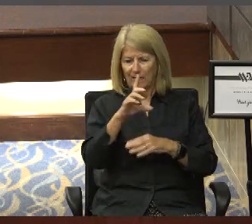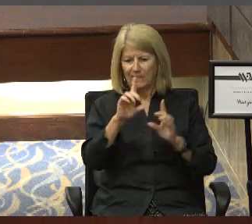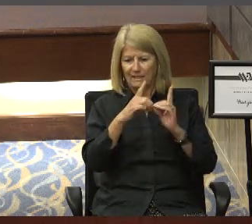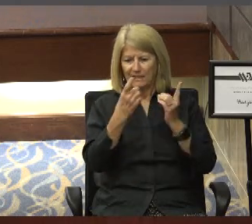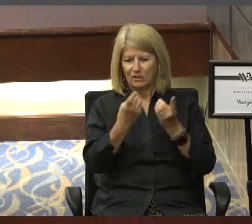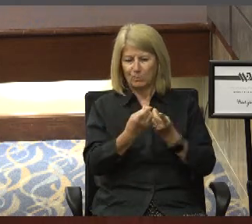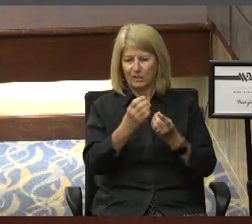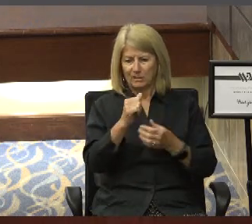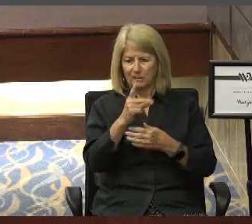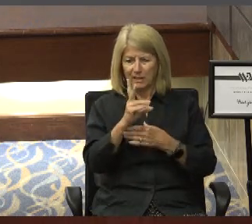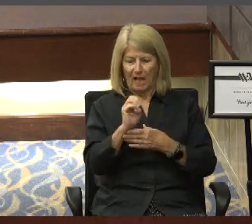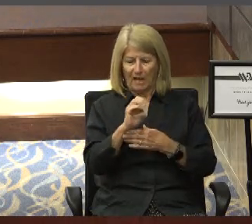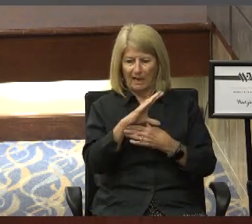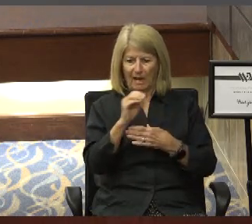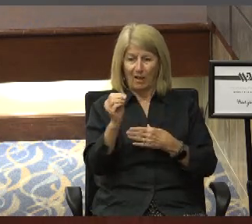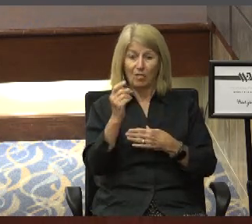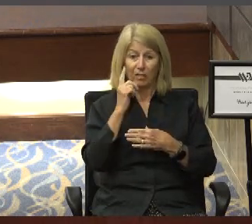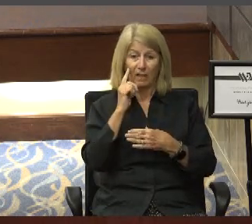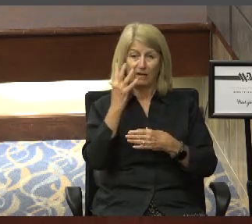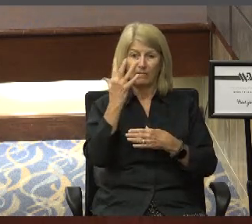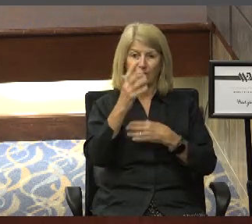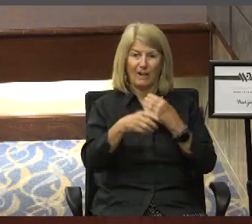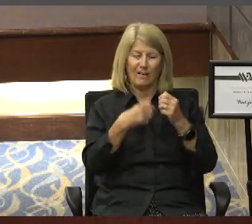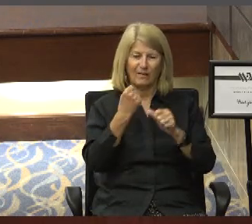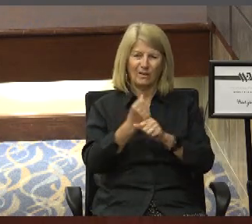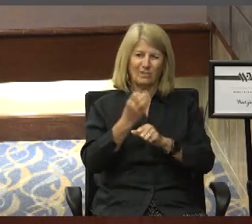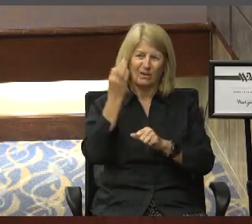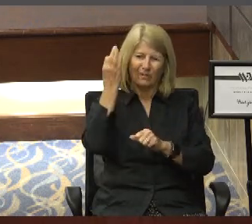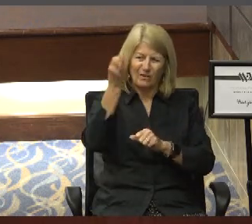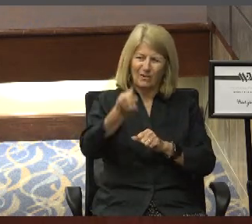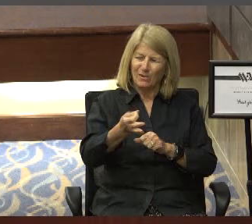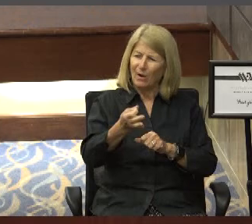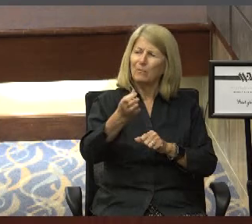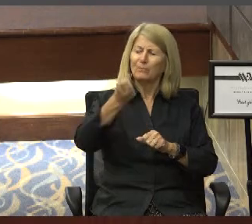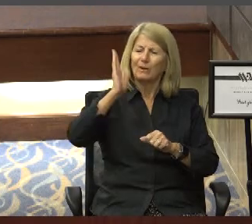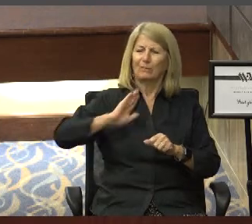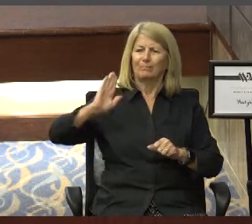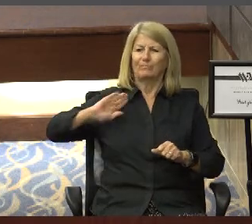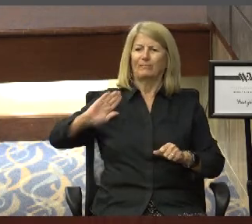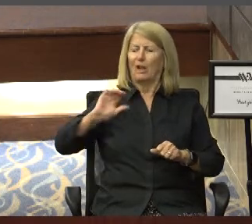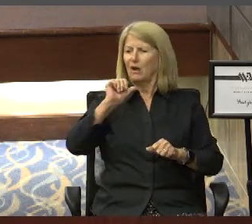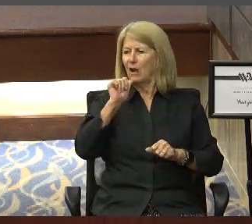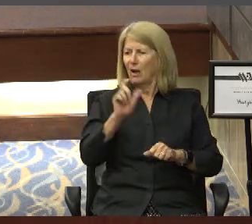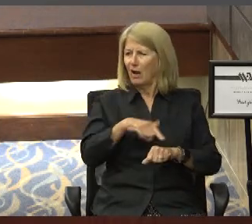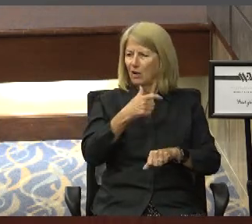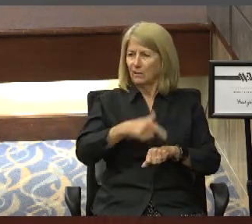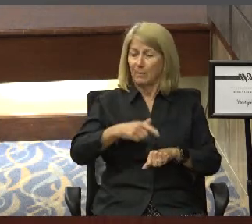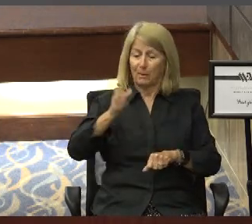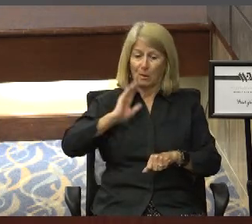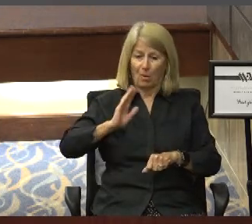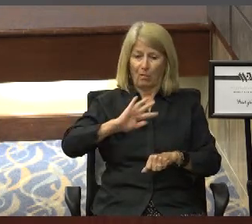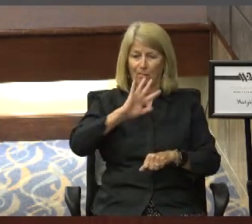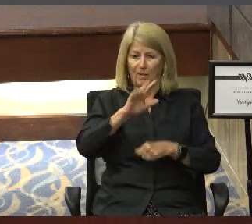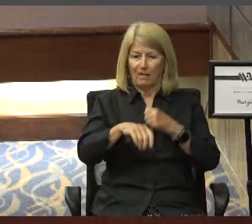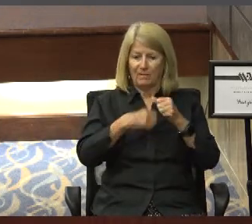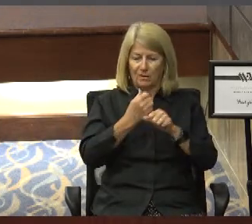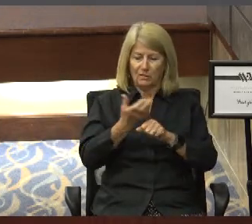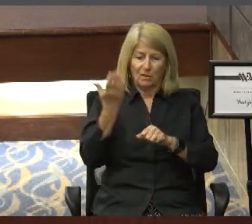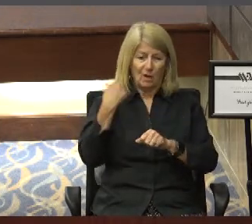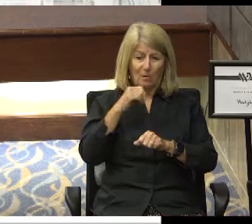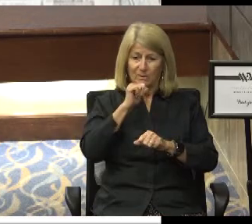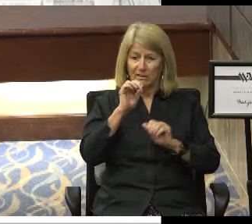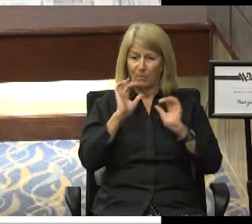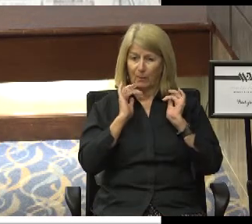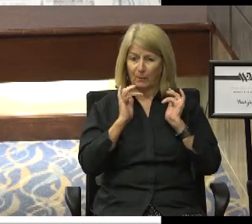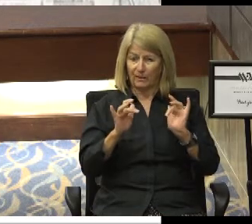and think that, 5 years ago, well, not that long ago, there wasn't anything there. There wasn't much there. I